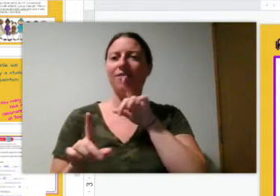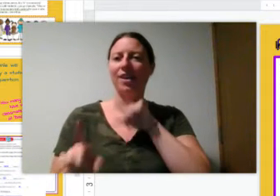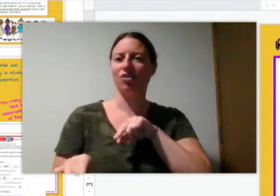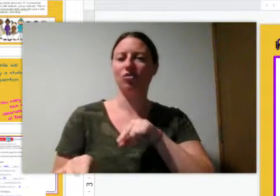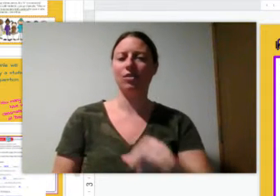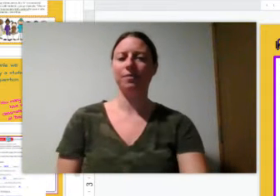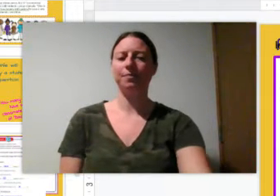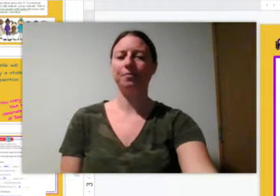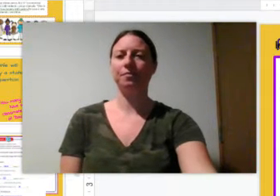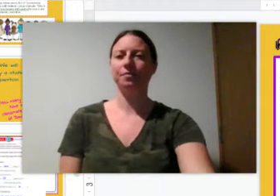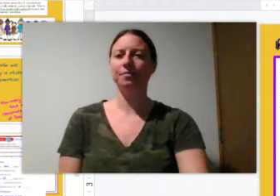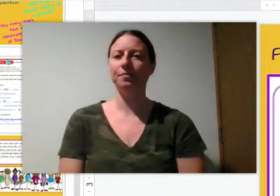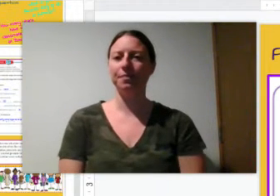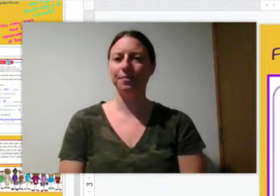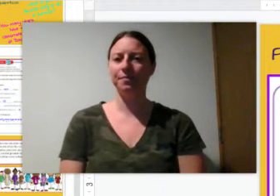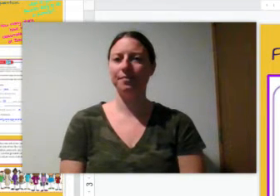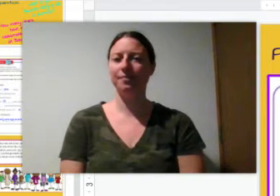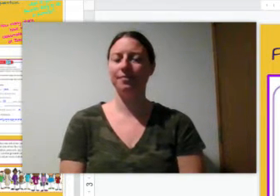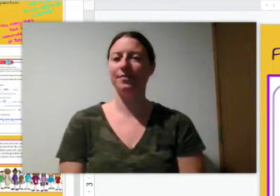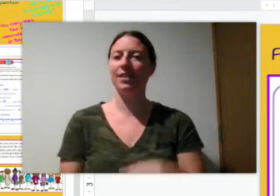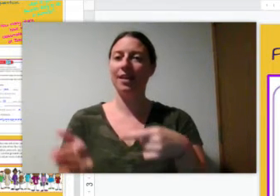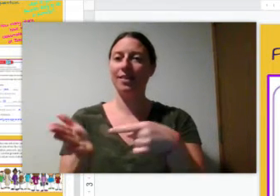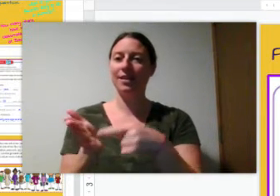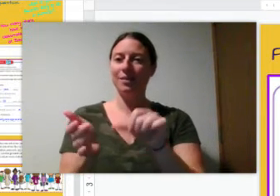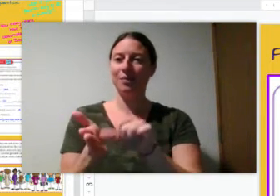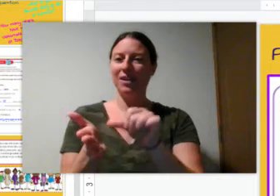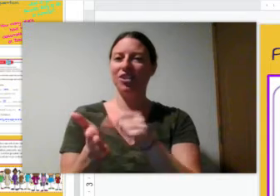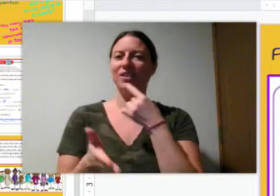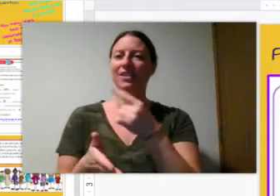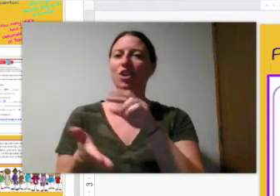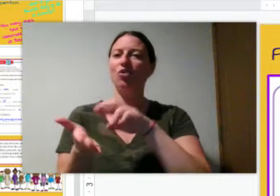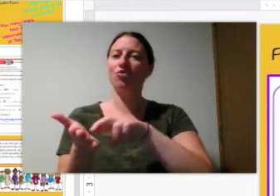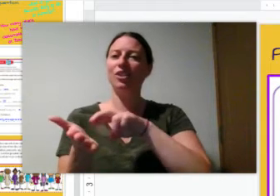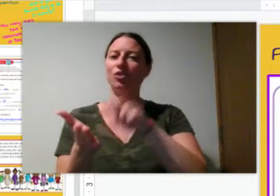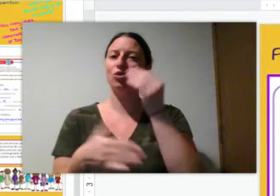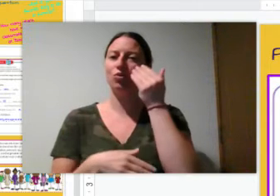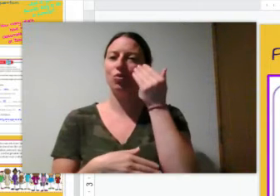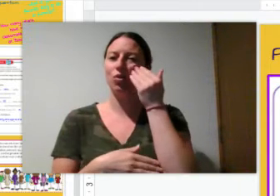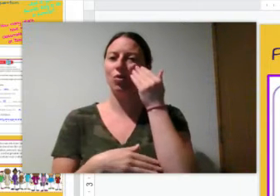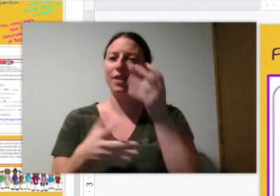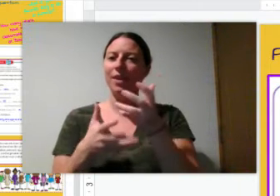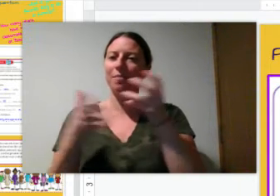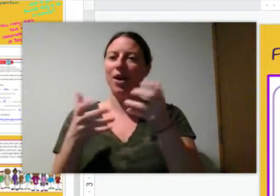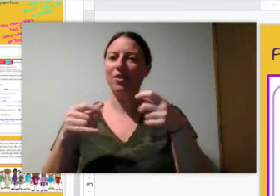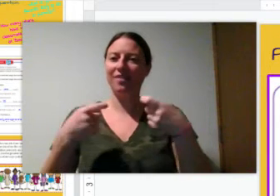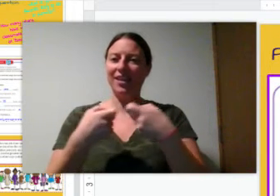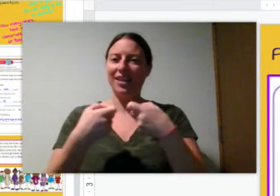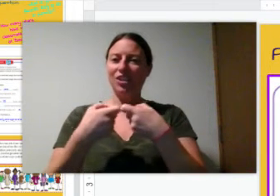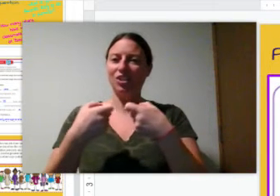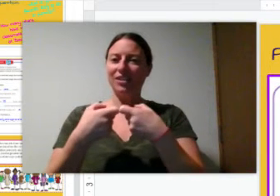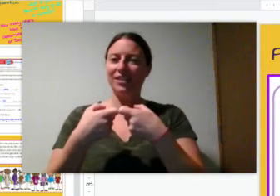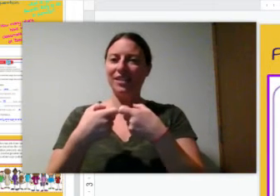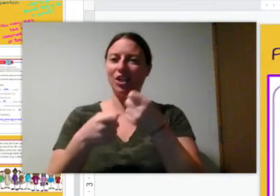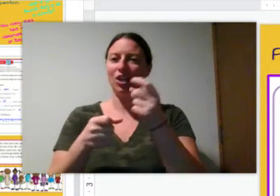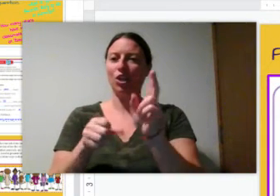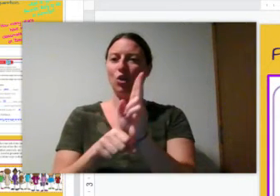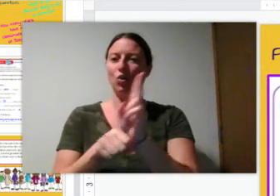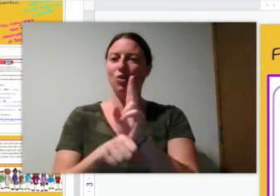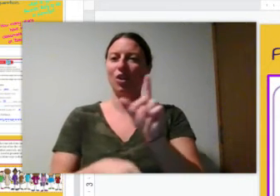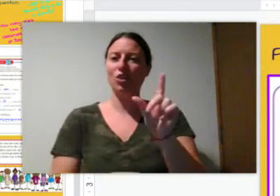On this page, it says, a researcher knows the amount of electricity used in 20 different homes on Monday. How